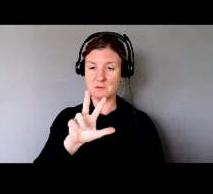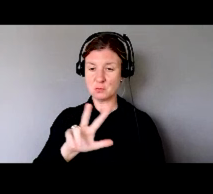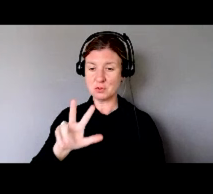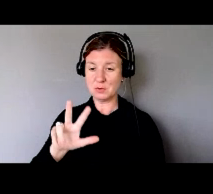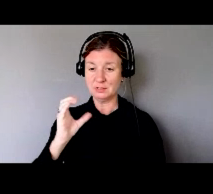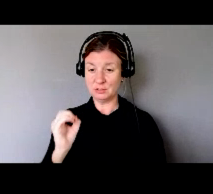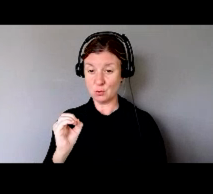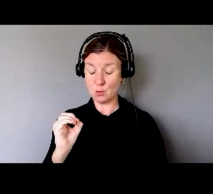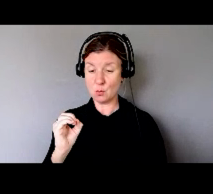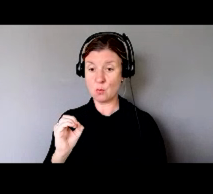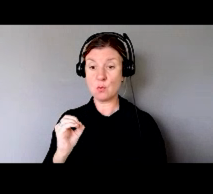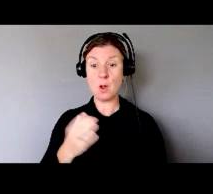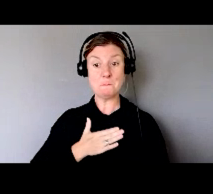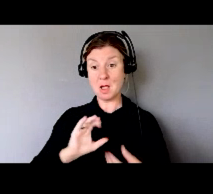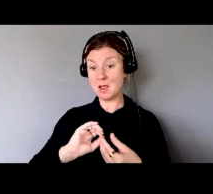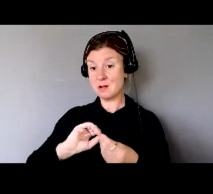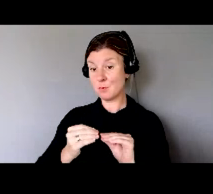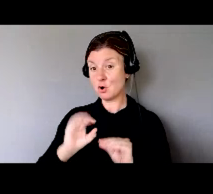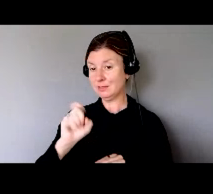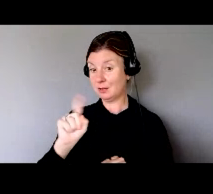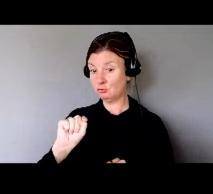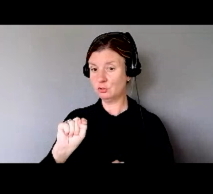403-264-5330, extension 132.